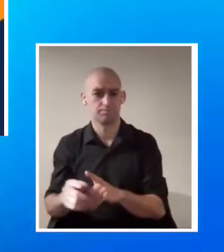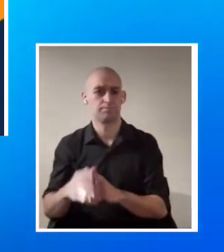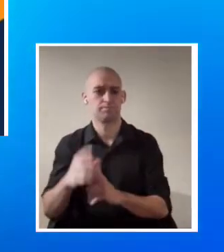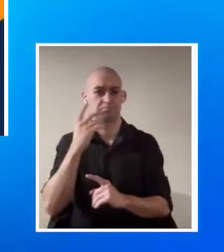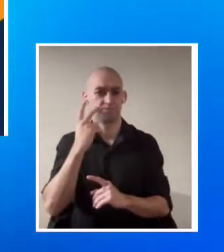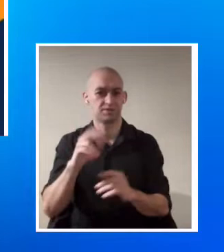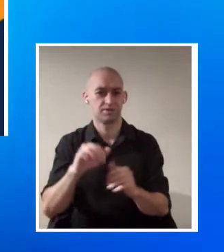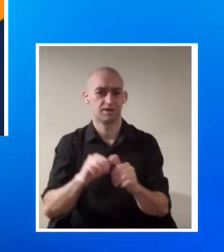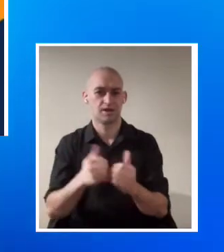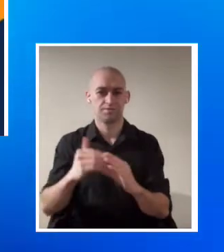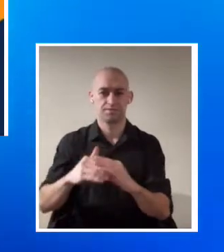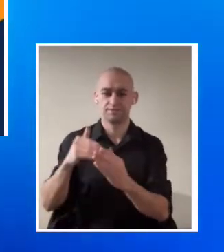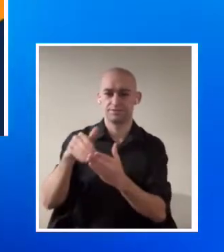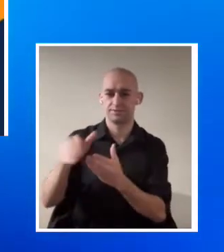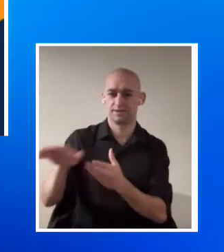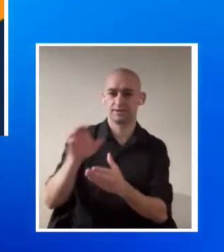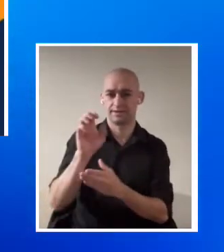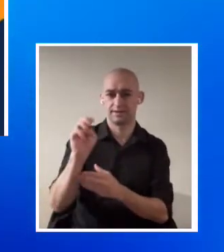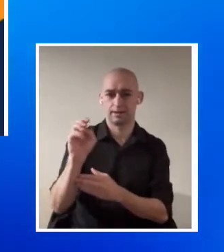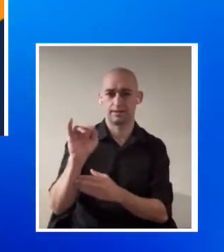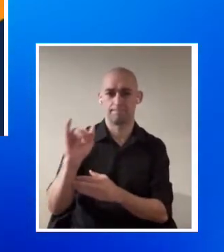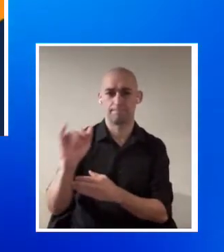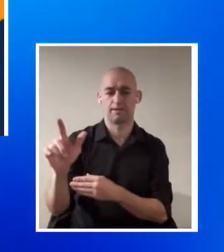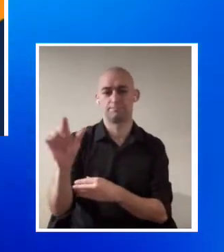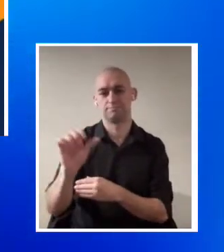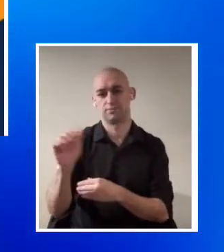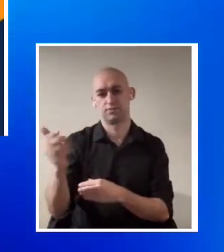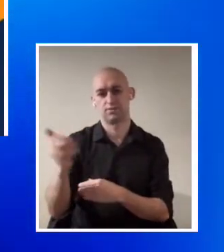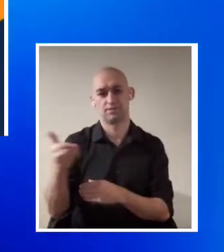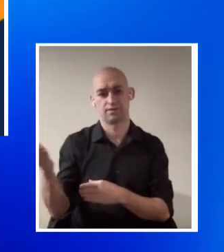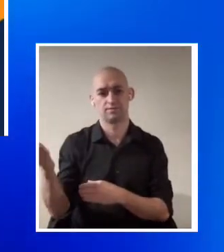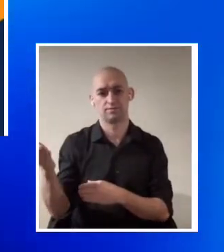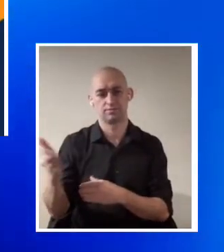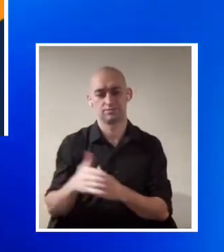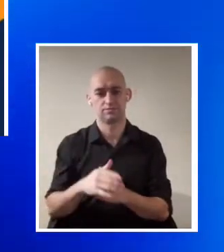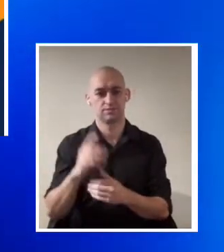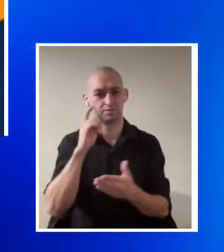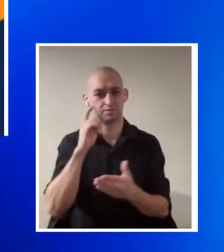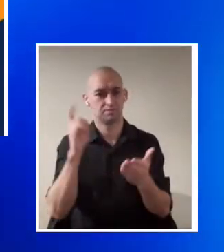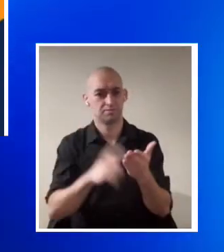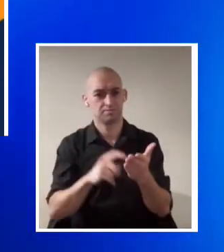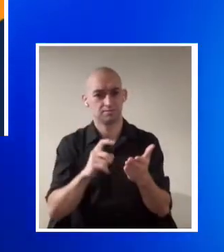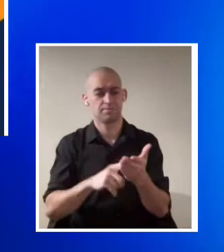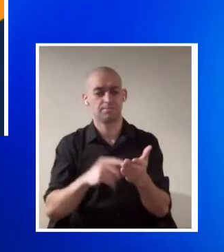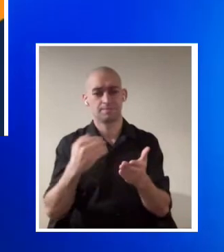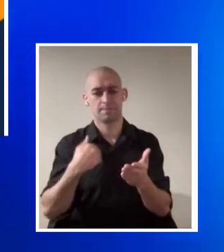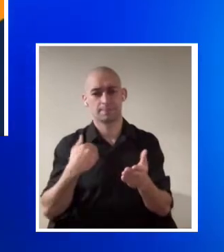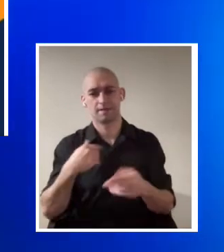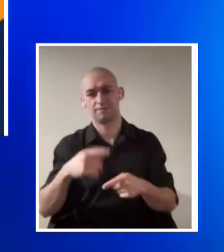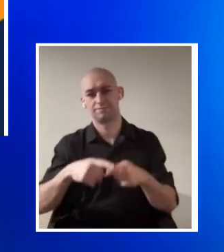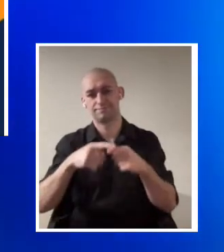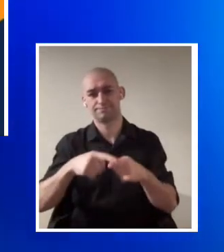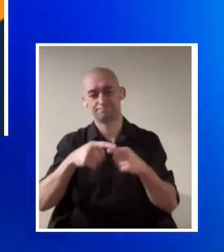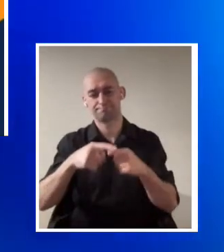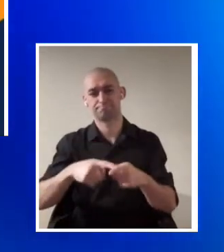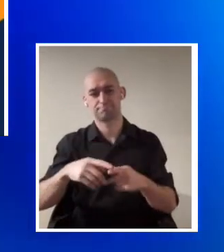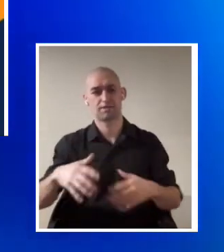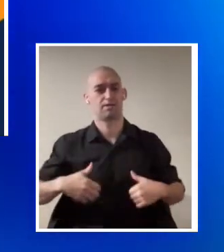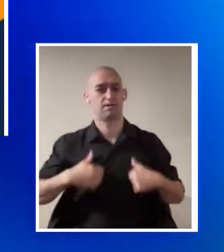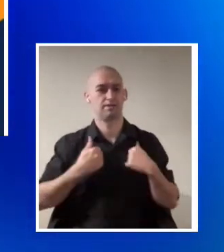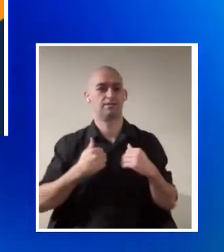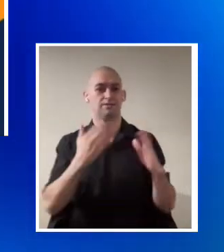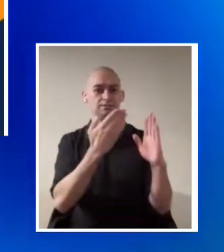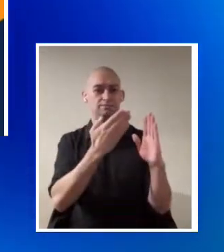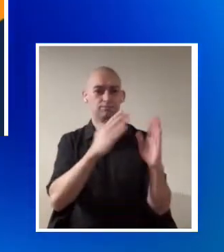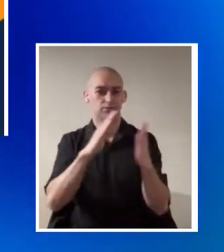reducing homelessness, strengthening an inclusive local community, and having resilient and healthy communities. We